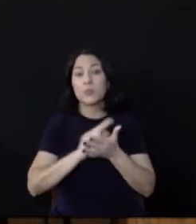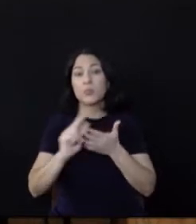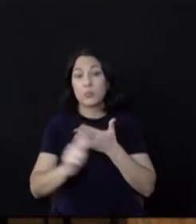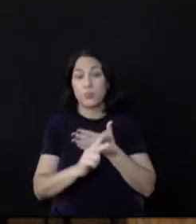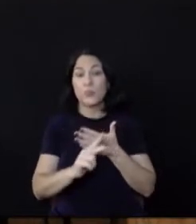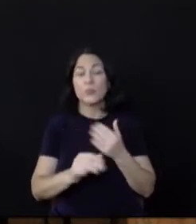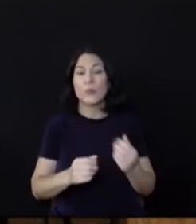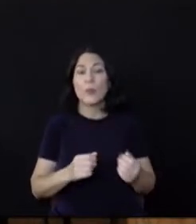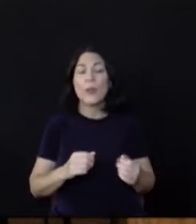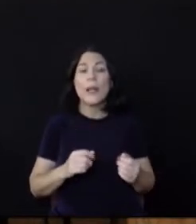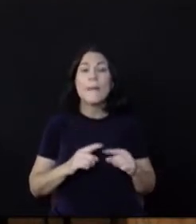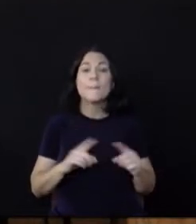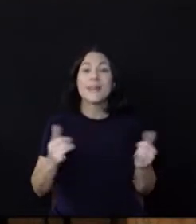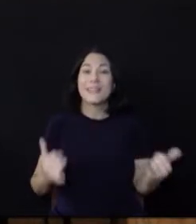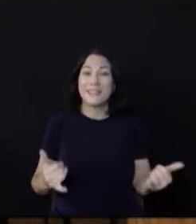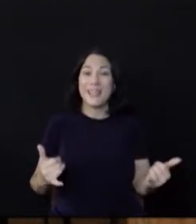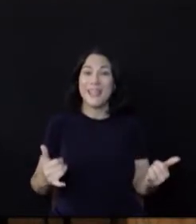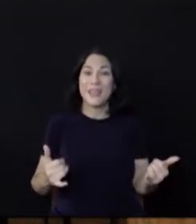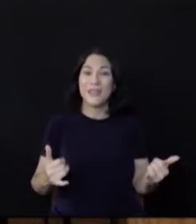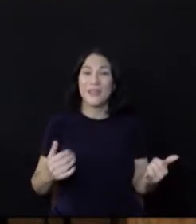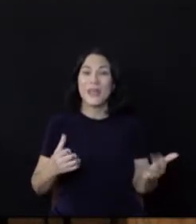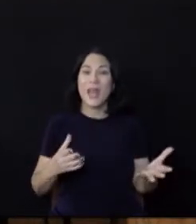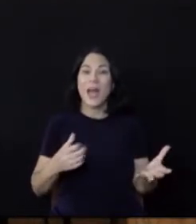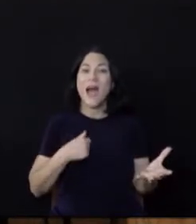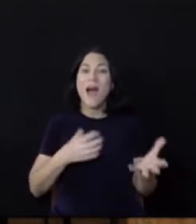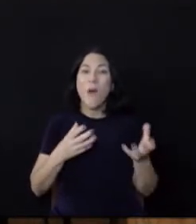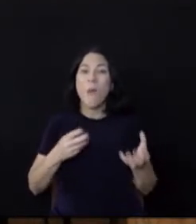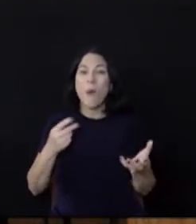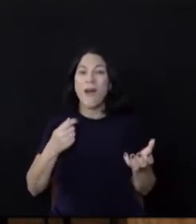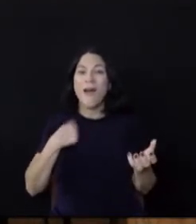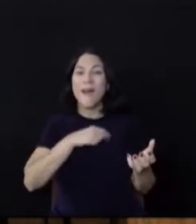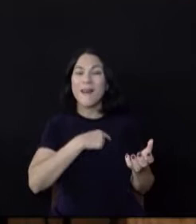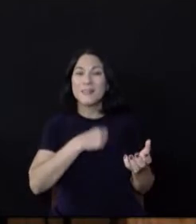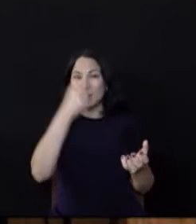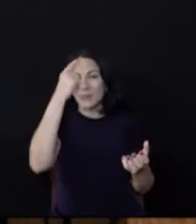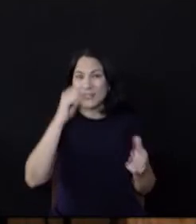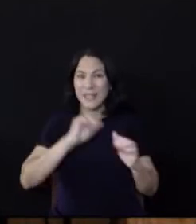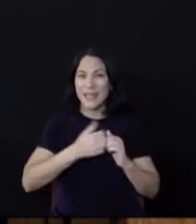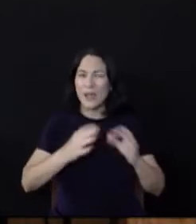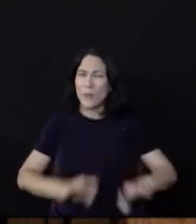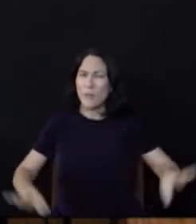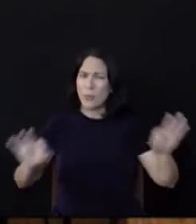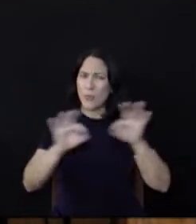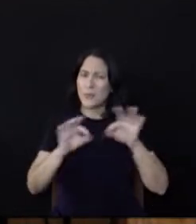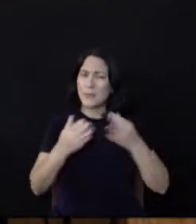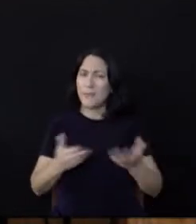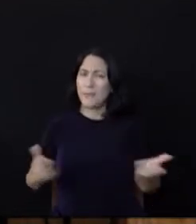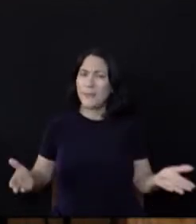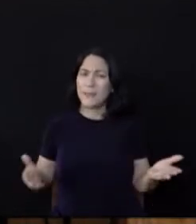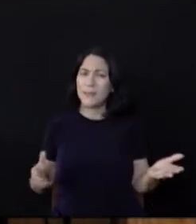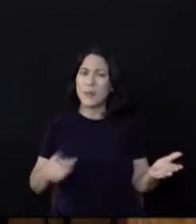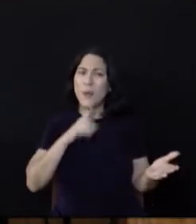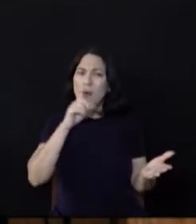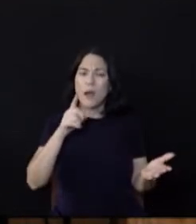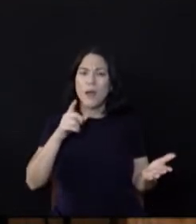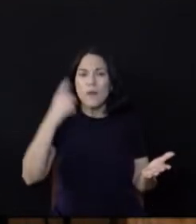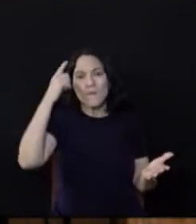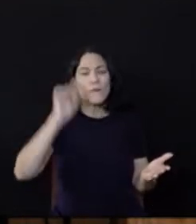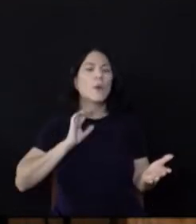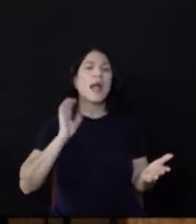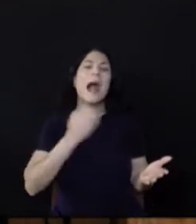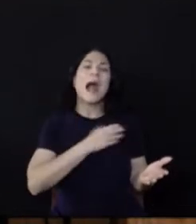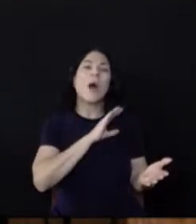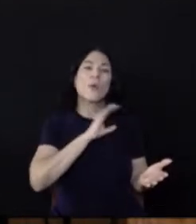I want us to see how essential certain elements are to the very nature of our Christian faith and